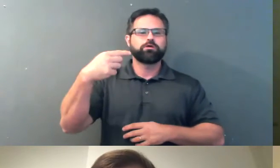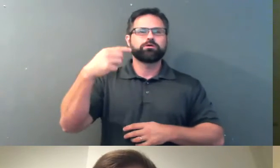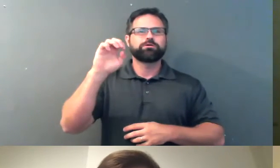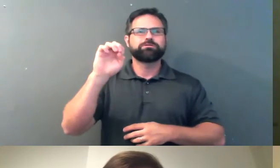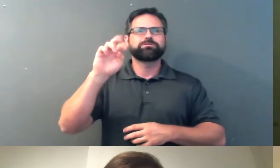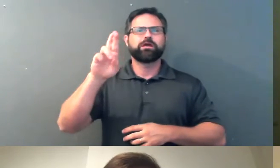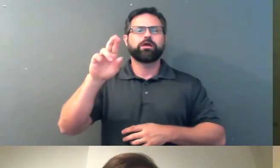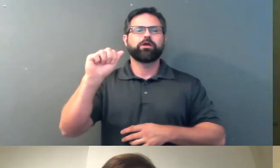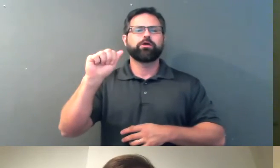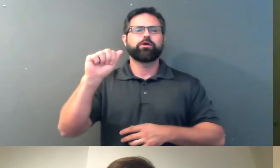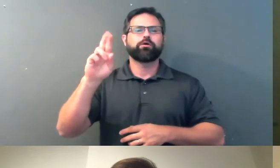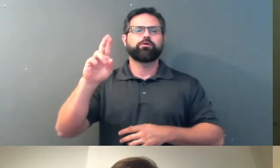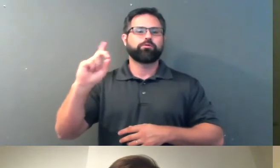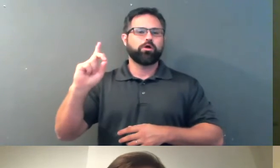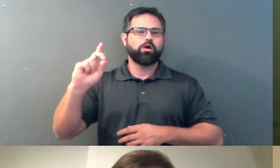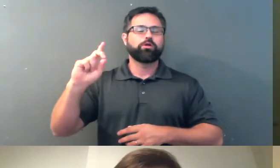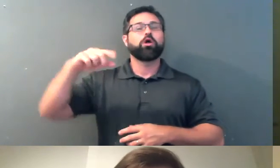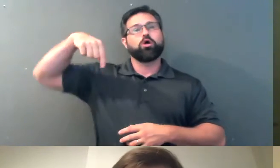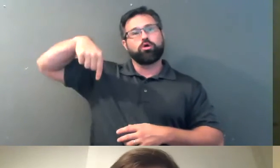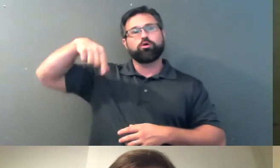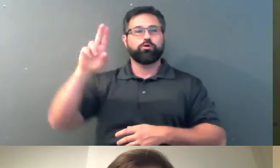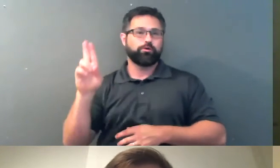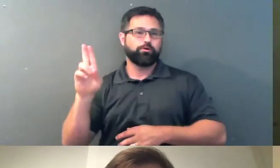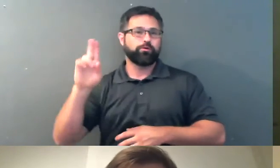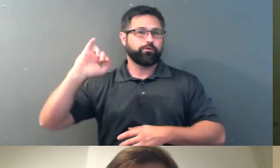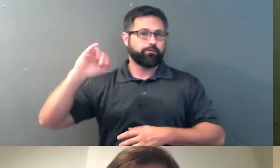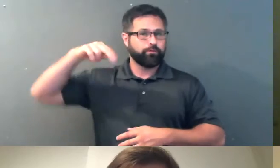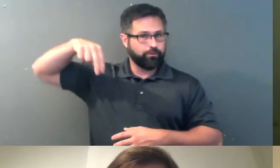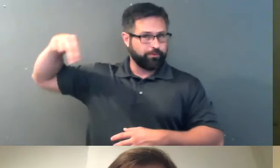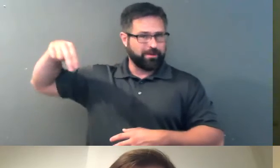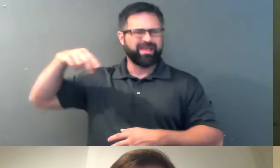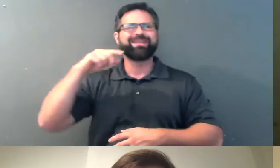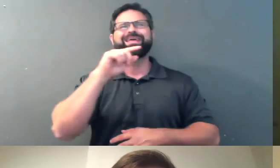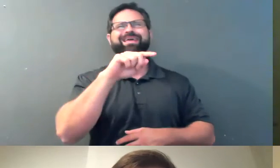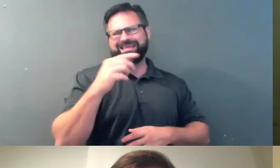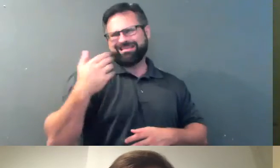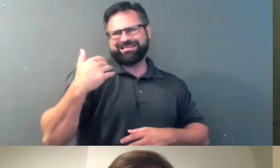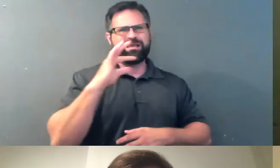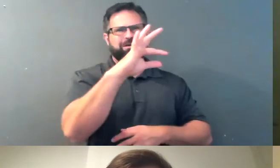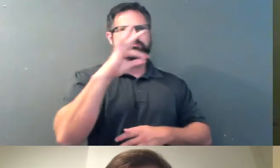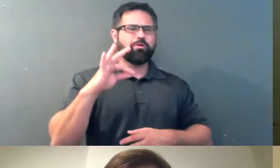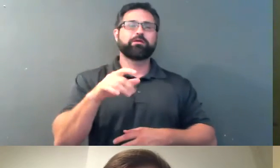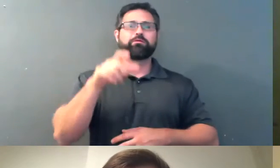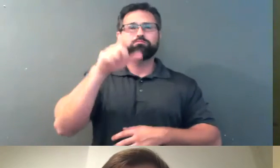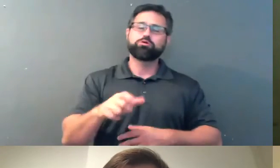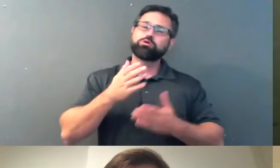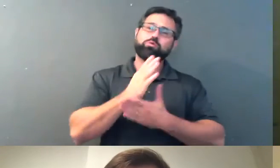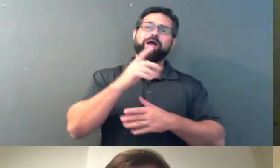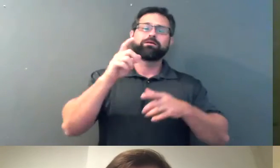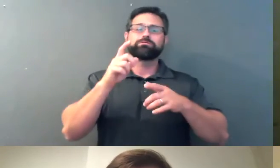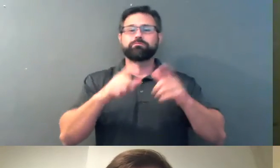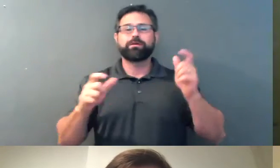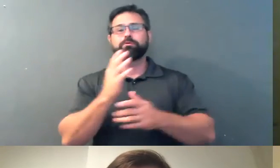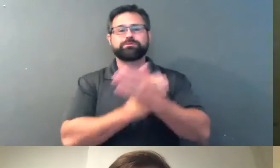Special Rapporteur on the Rights of Persons with Disabilities, Emeritus Professor at the National University of Galway, and a